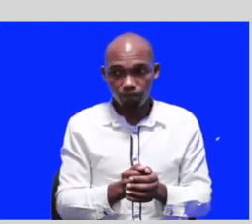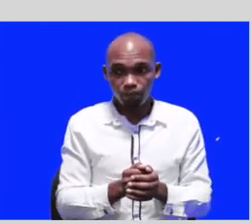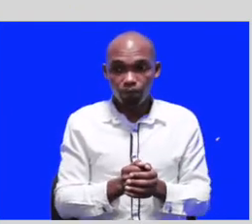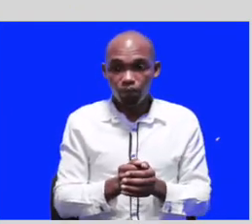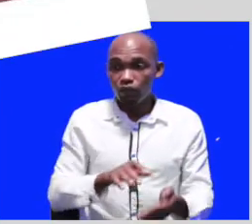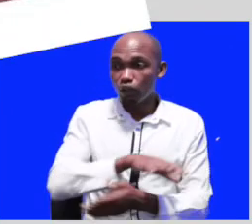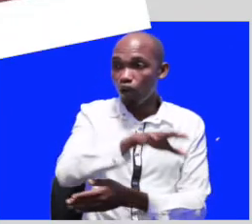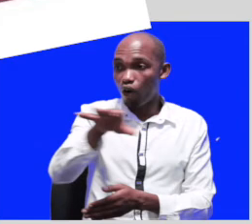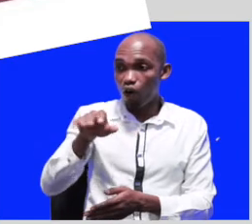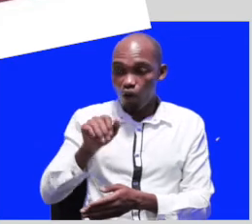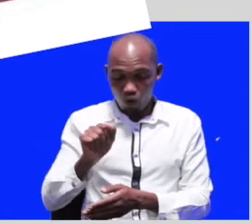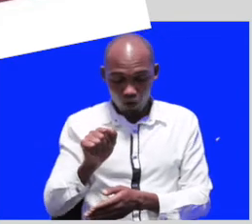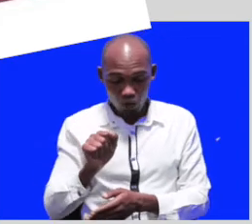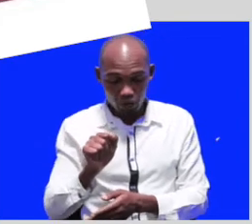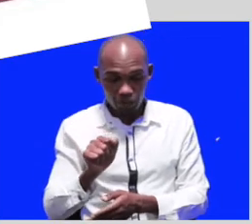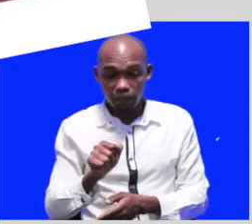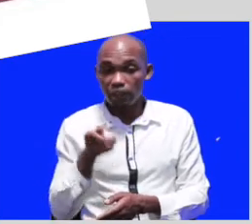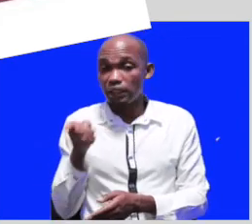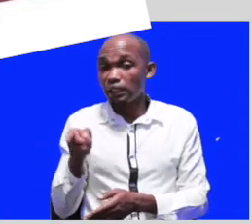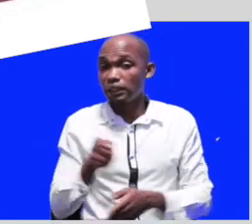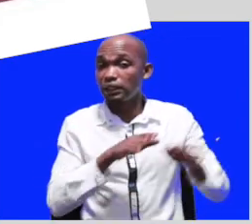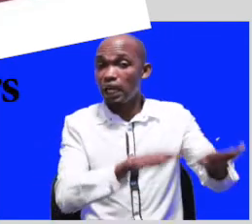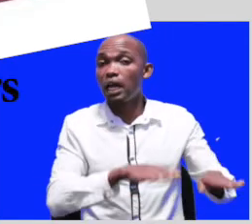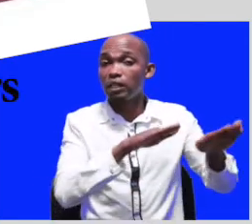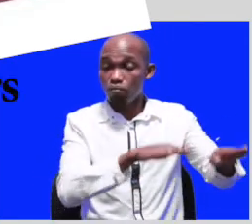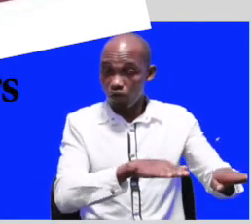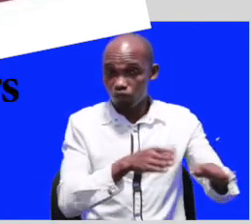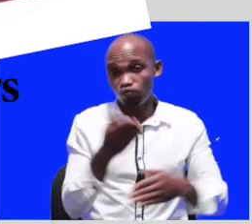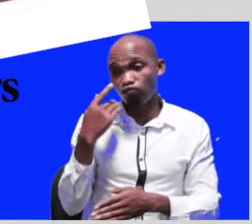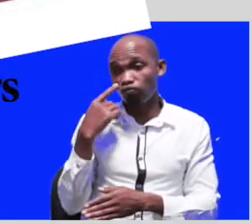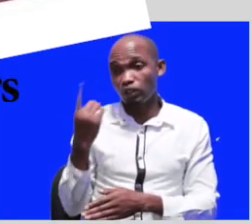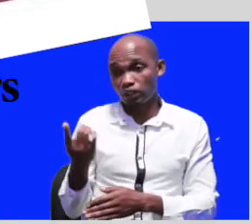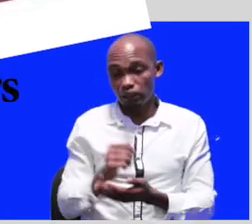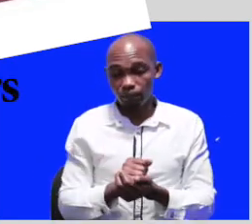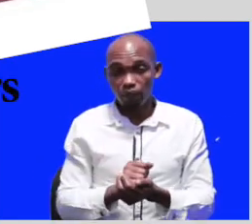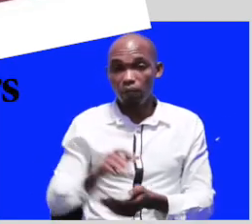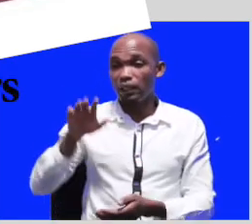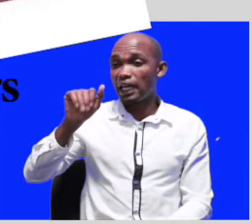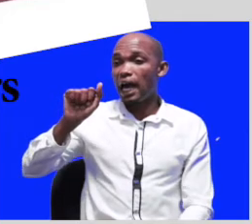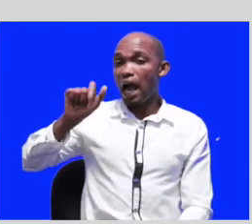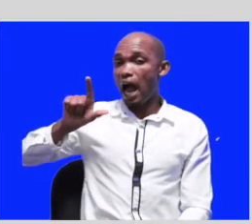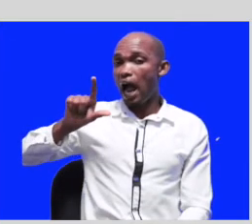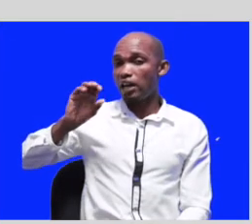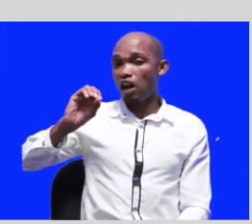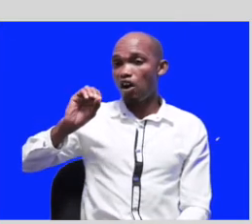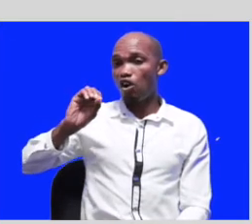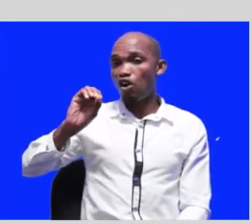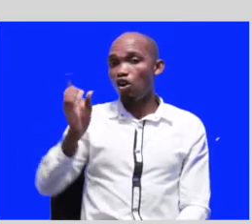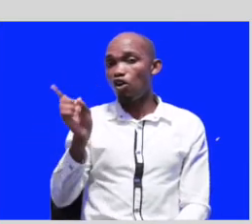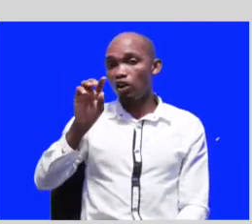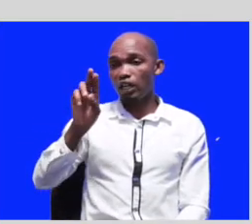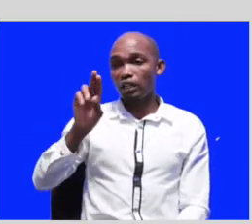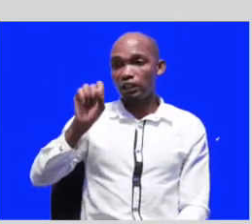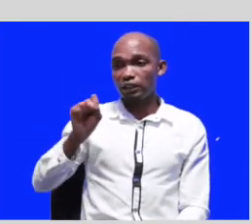walking. This shows that all these animals are from common ancestors. Analogous